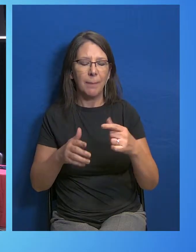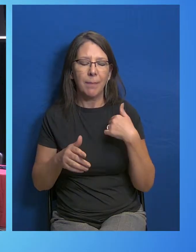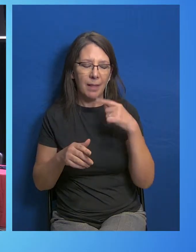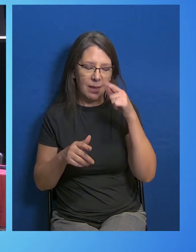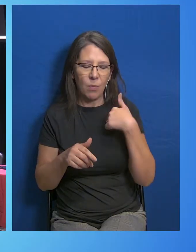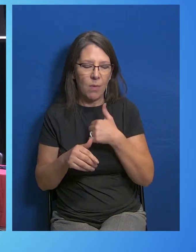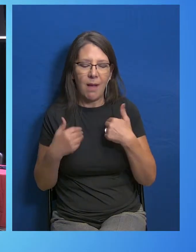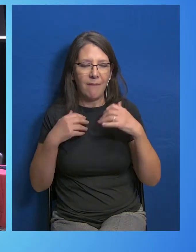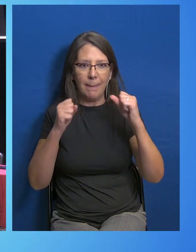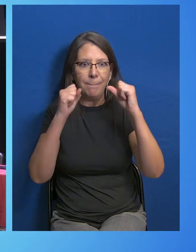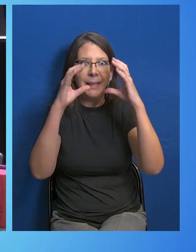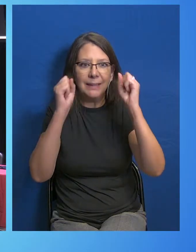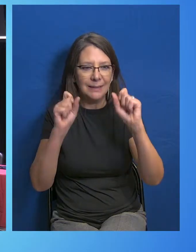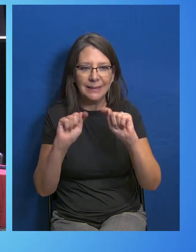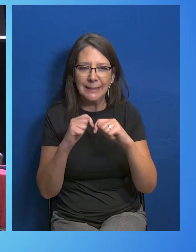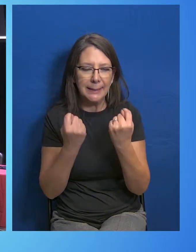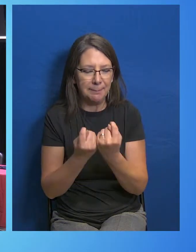much.